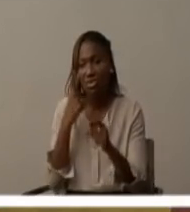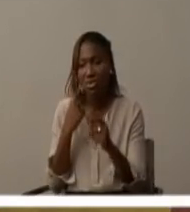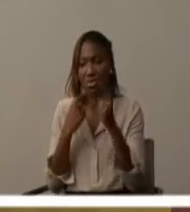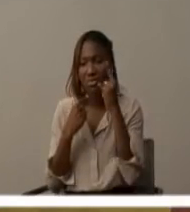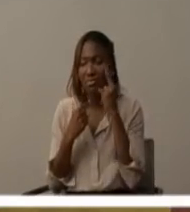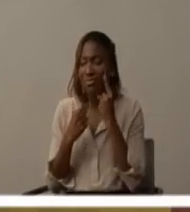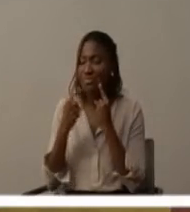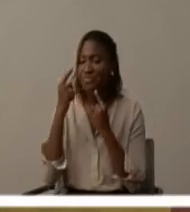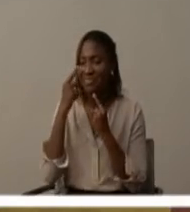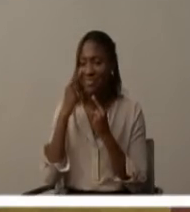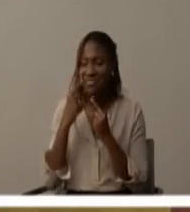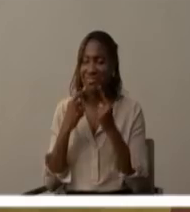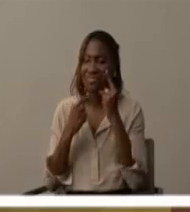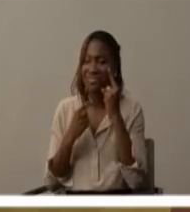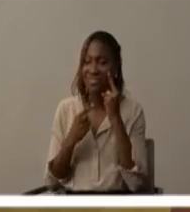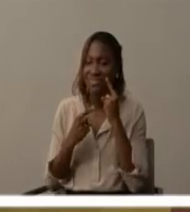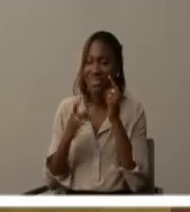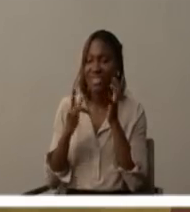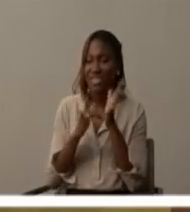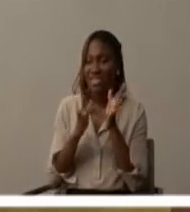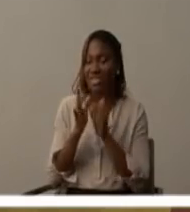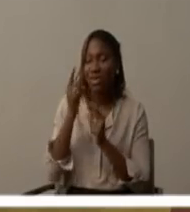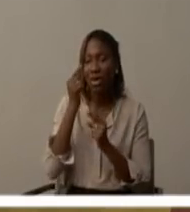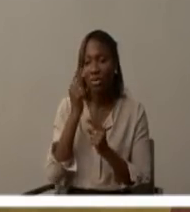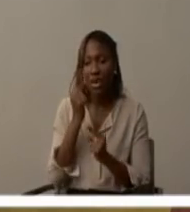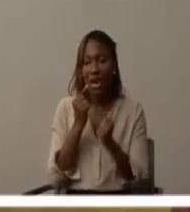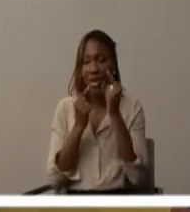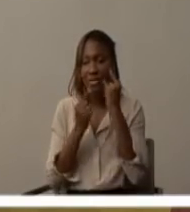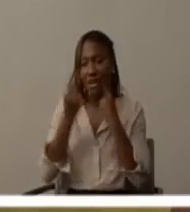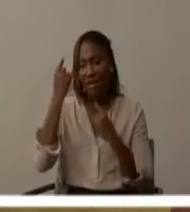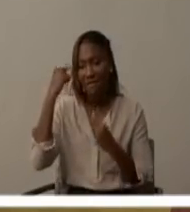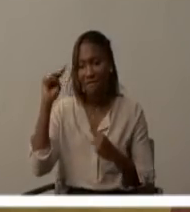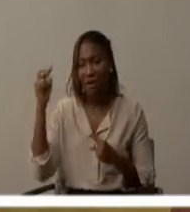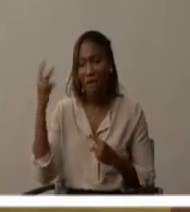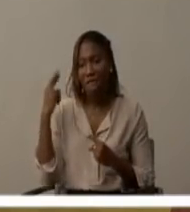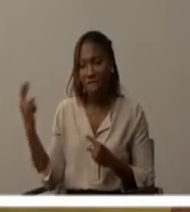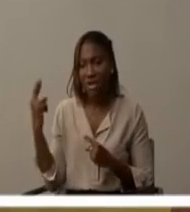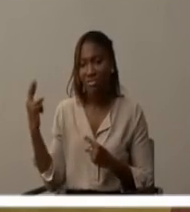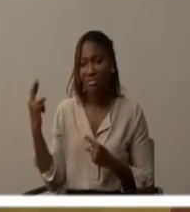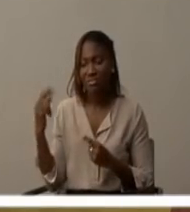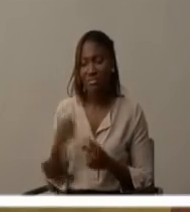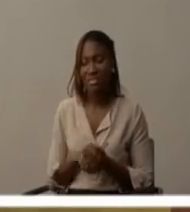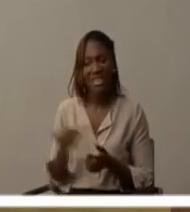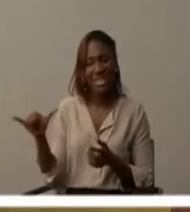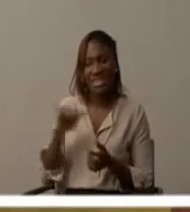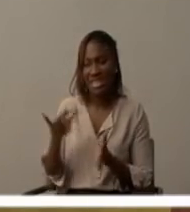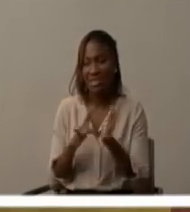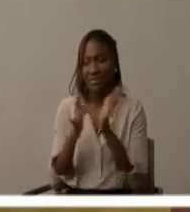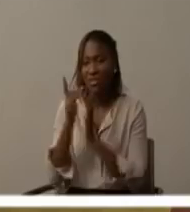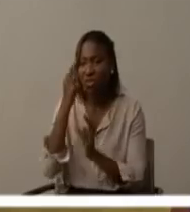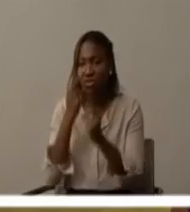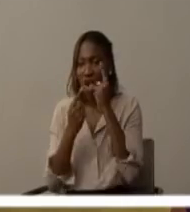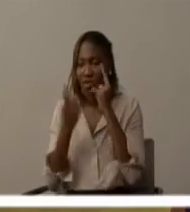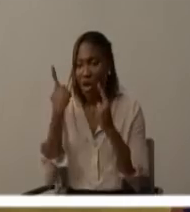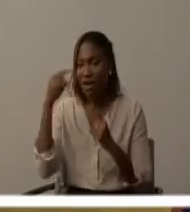being, he wept for his friend. As man, he weeps for you, and he weeps